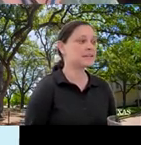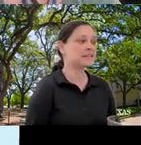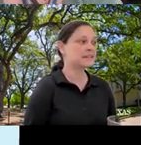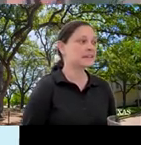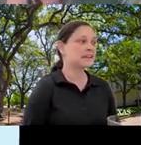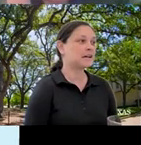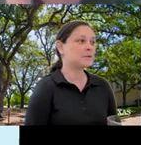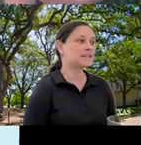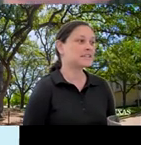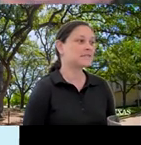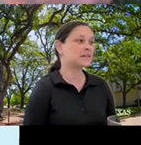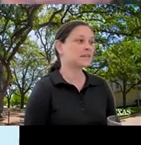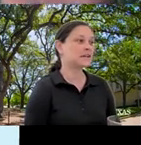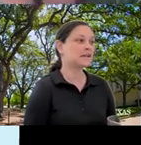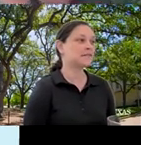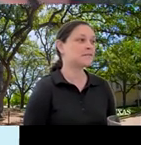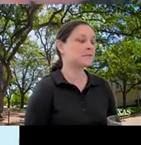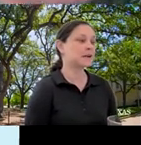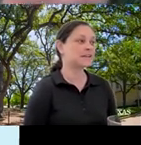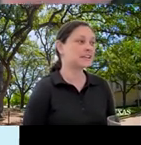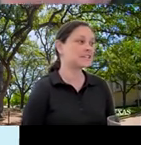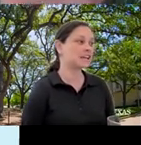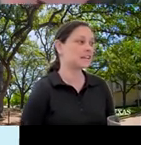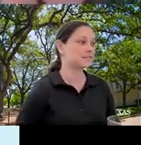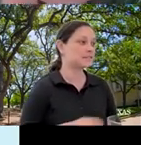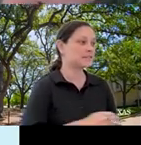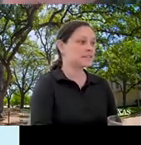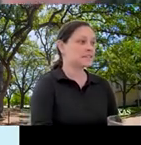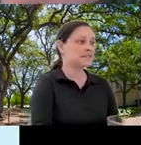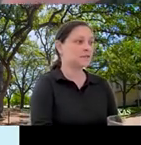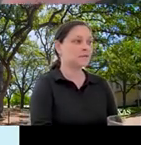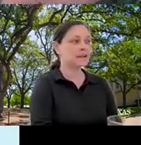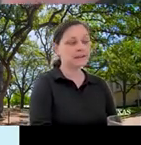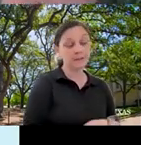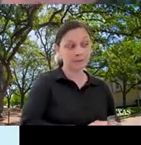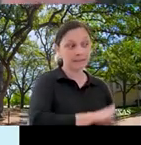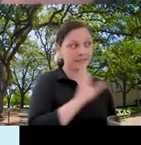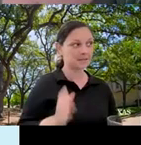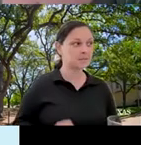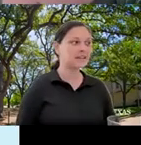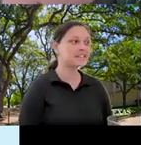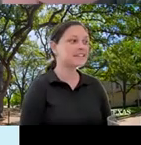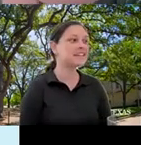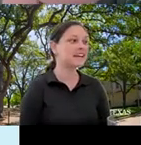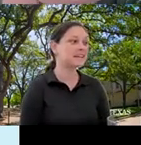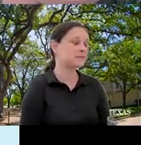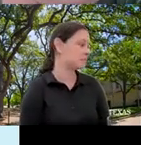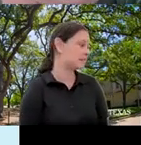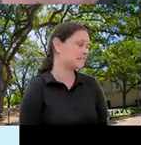clothing, comprehensive health care for parent and child. So everyone that